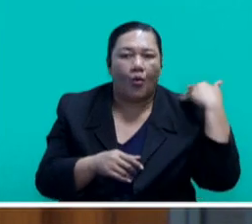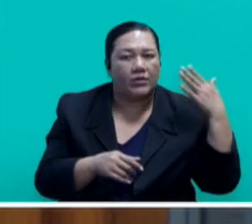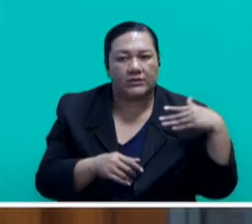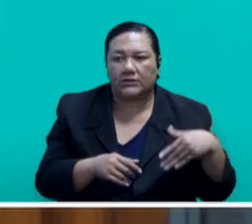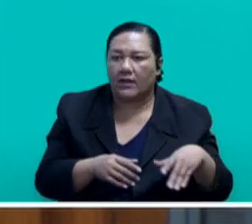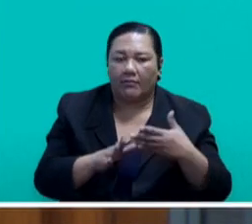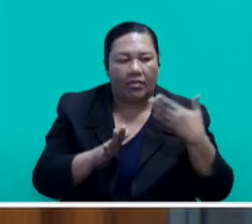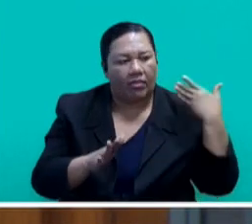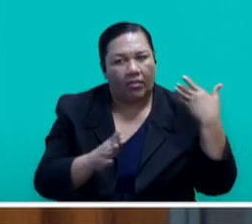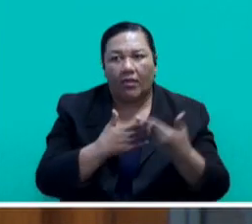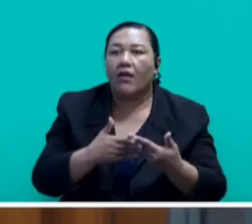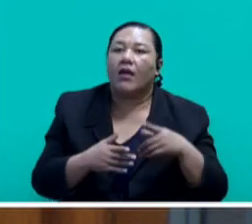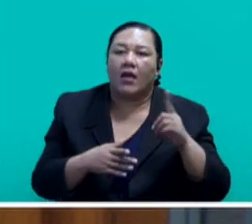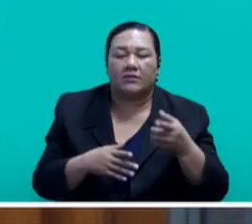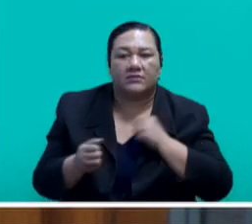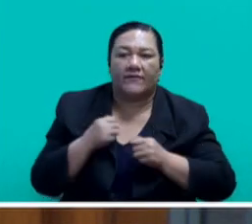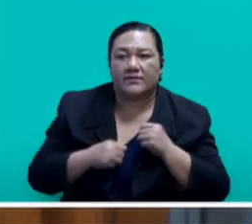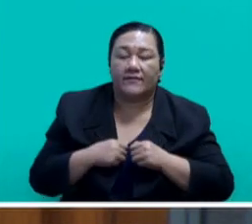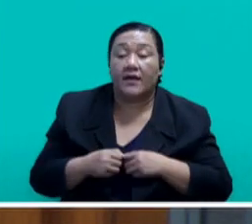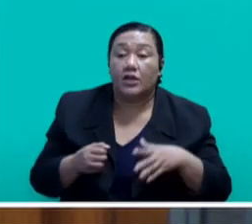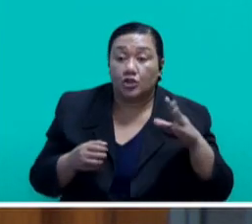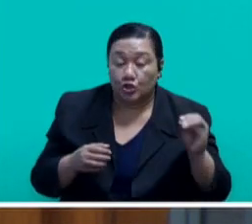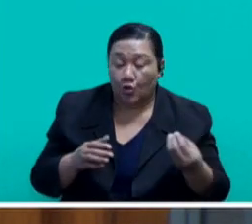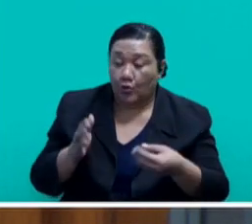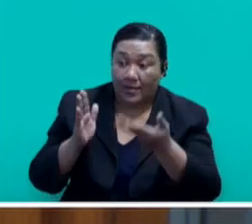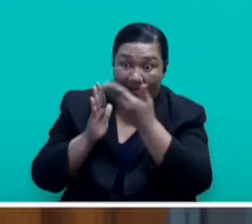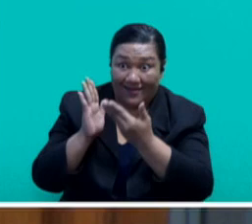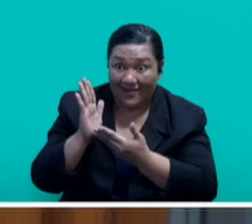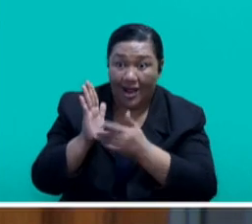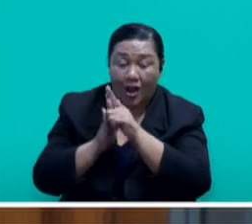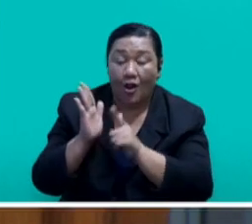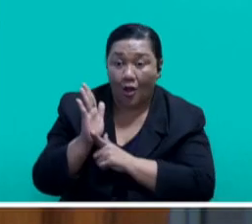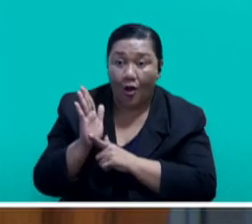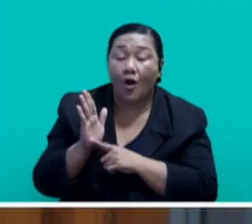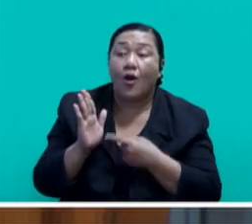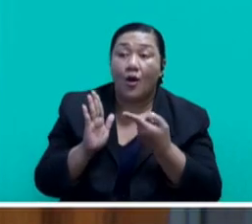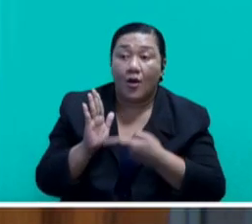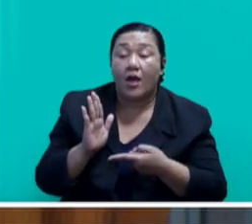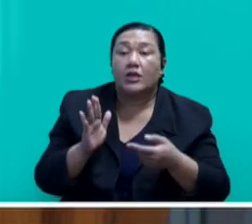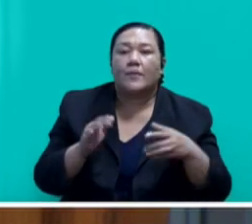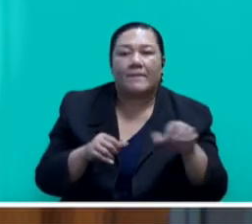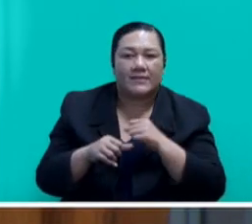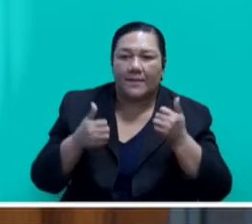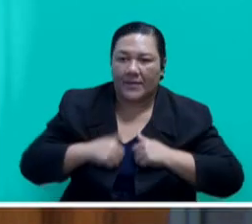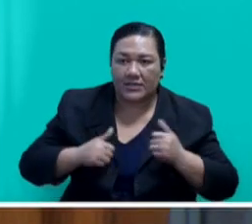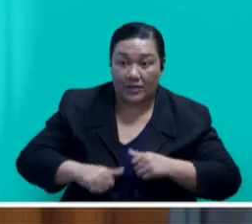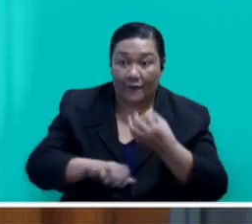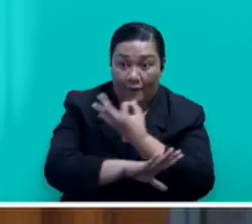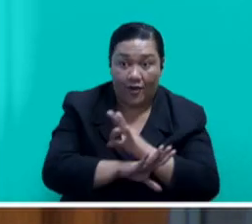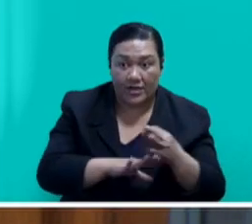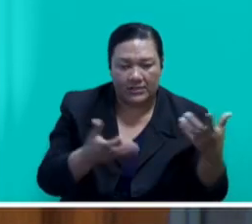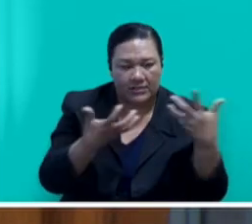Ultimately, the review of the relevant law will be strengthened the enforcement of sustainable forest management practice, curb